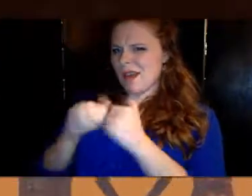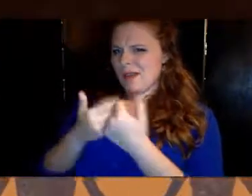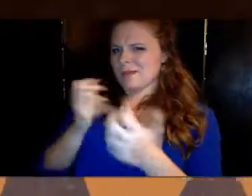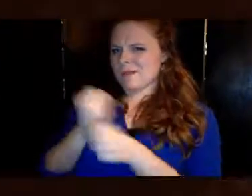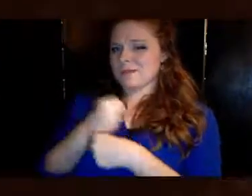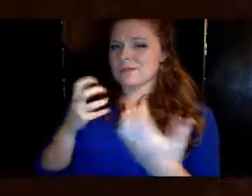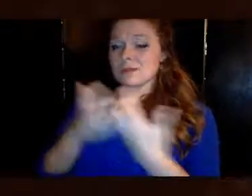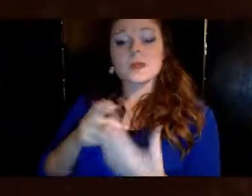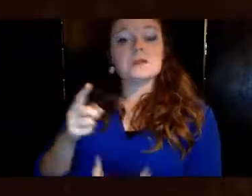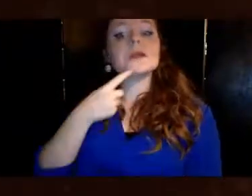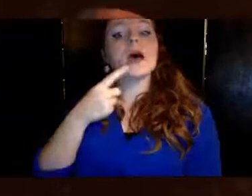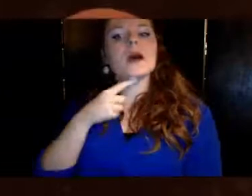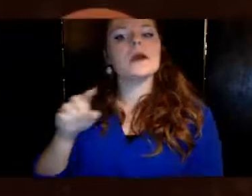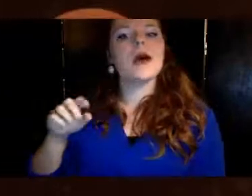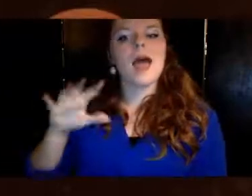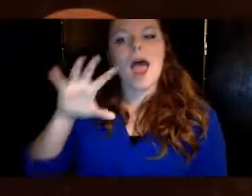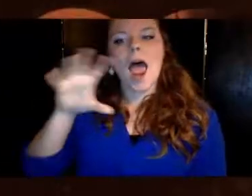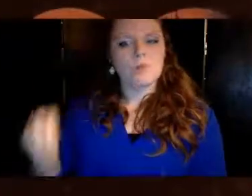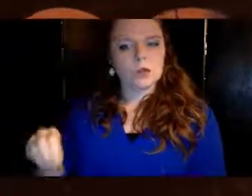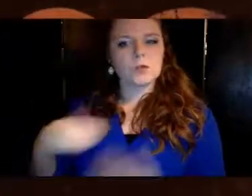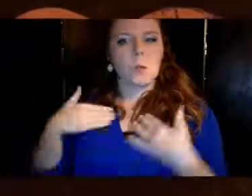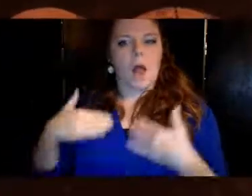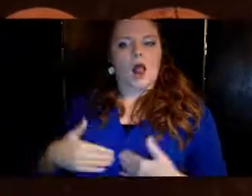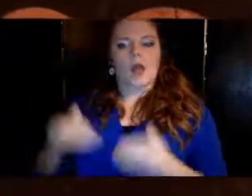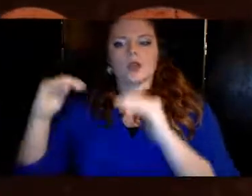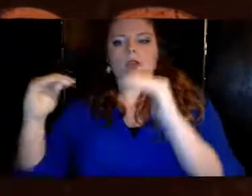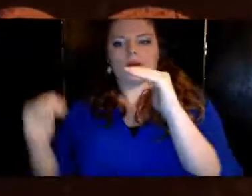claimed that Africans were biologically inferior